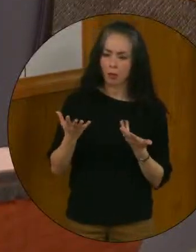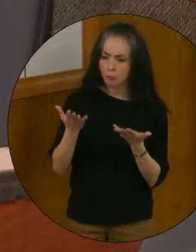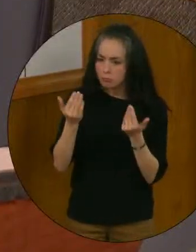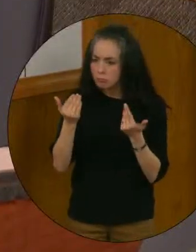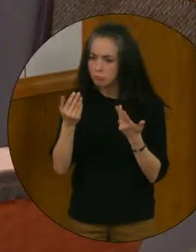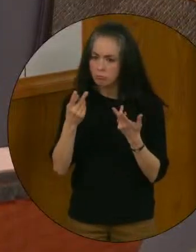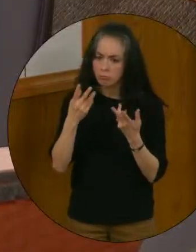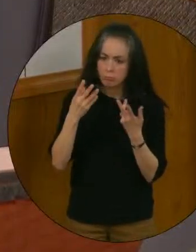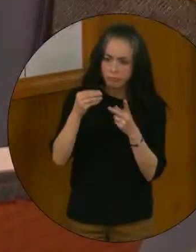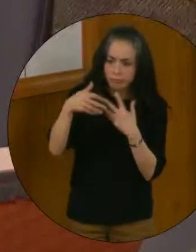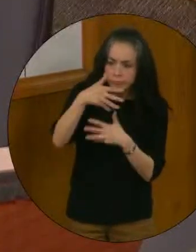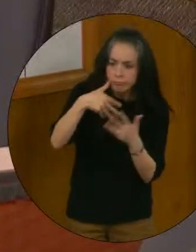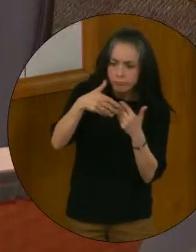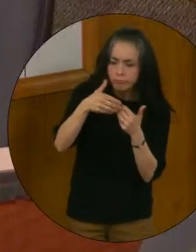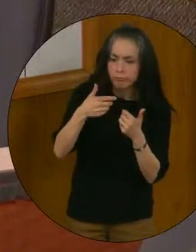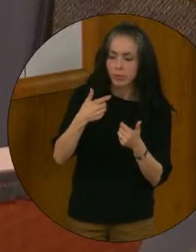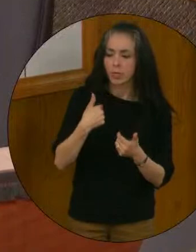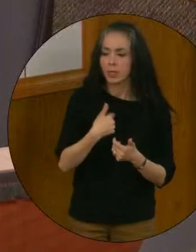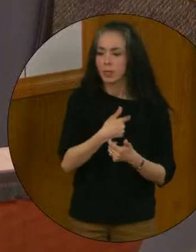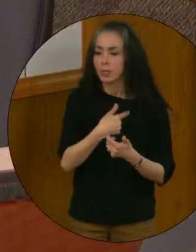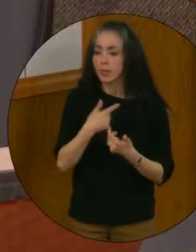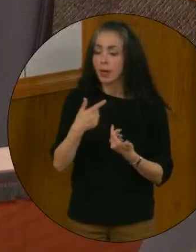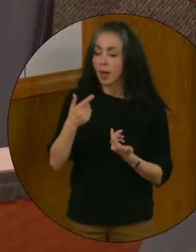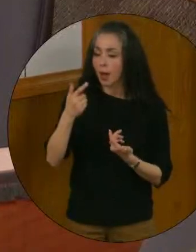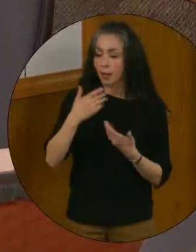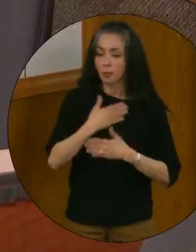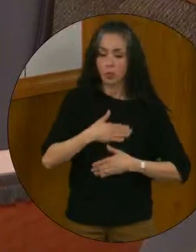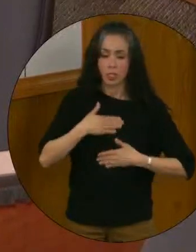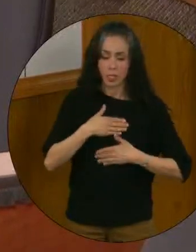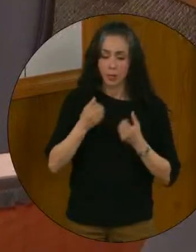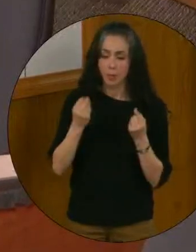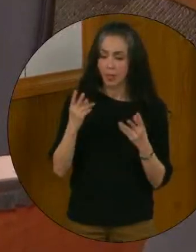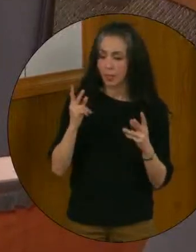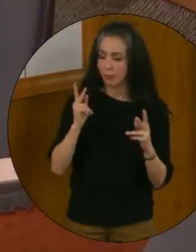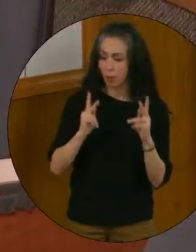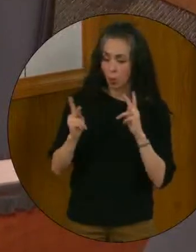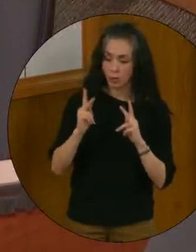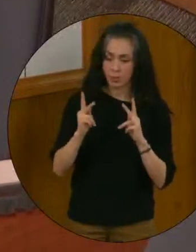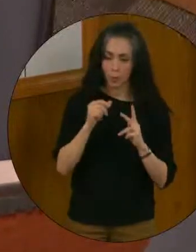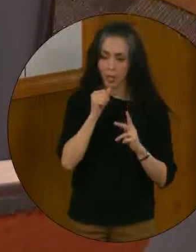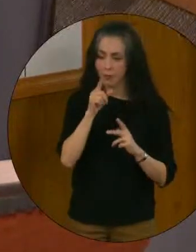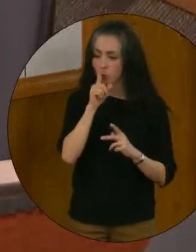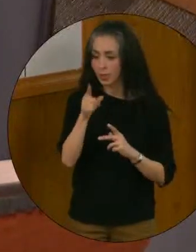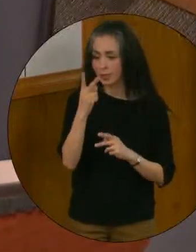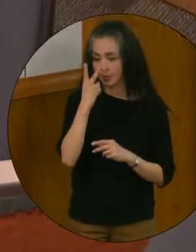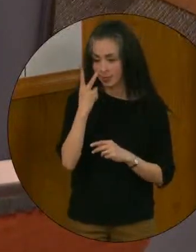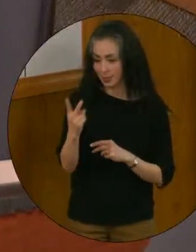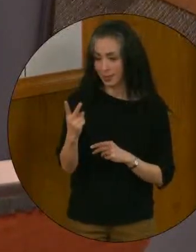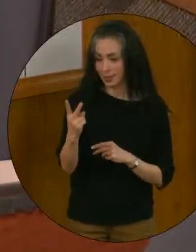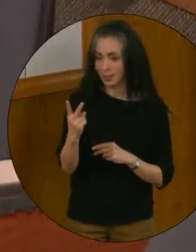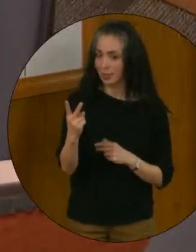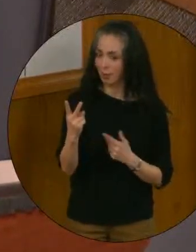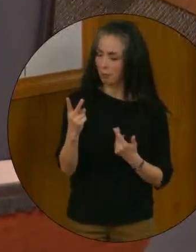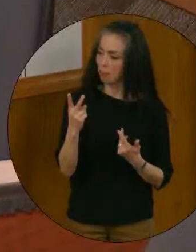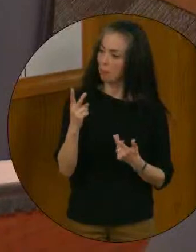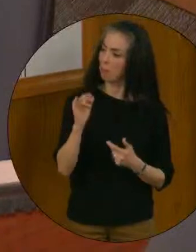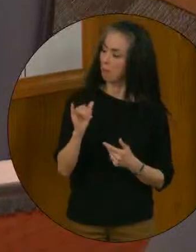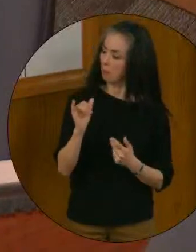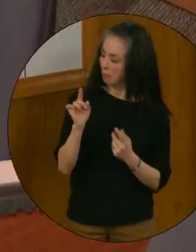that I really appreciated was a lot of folks that we haven't really seen, which was really